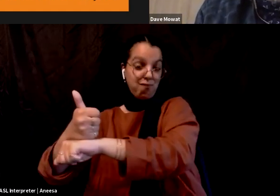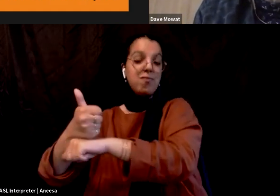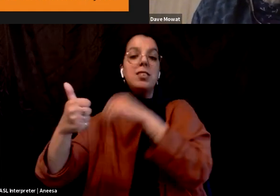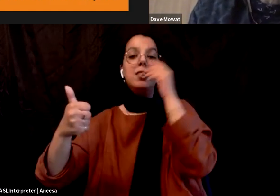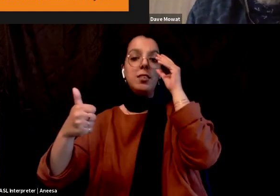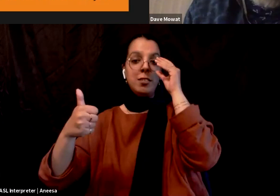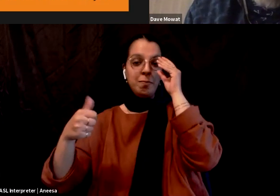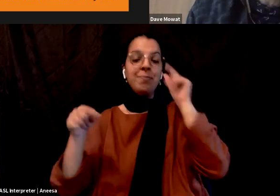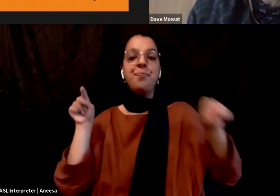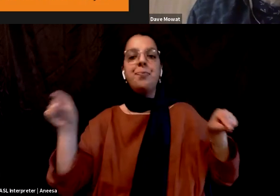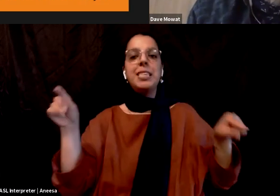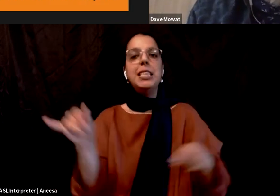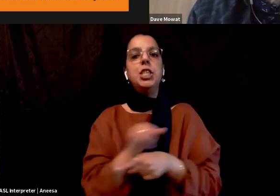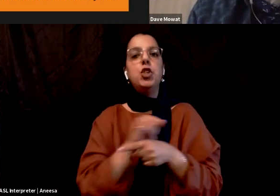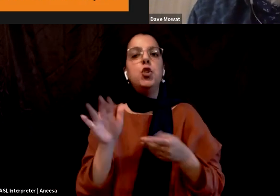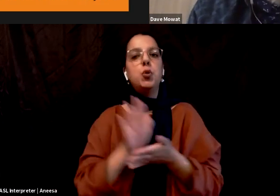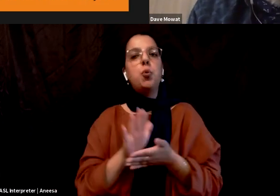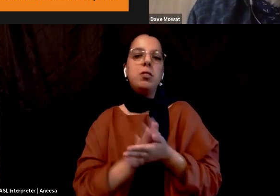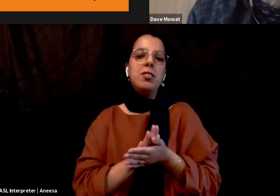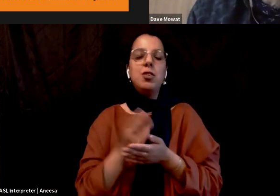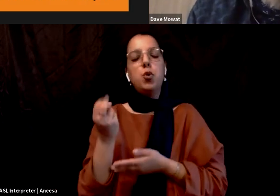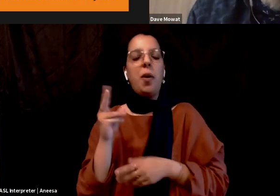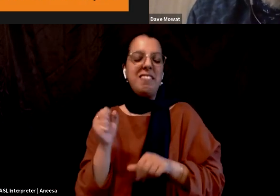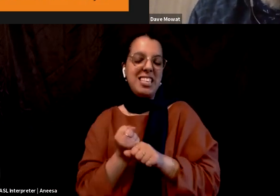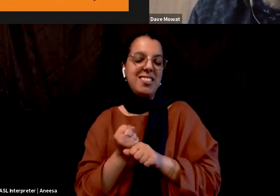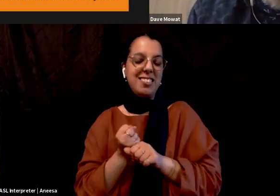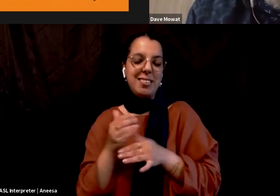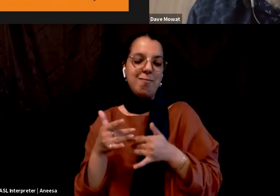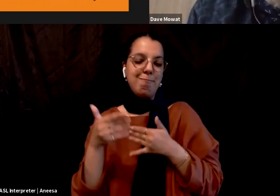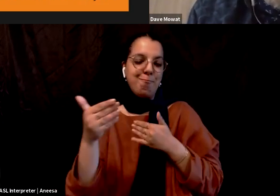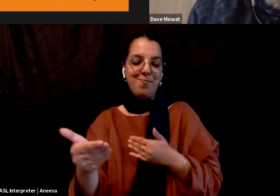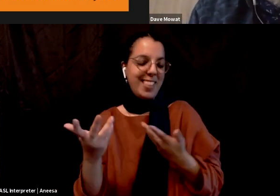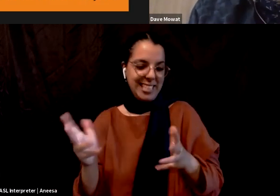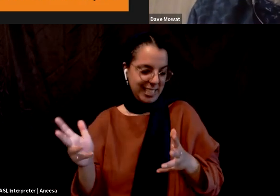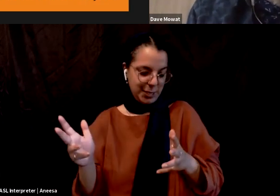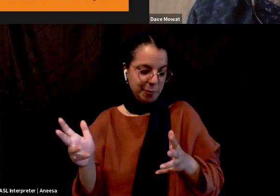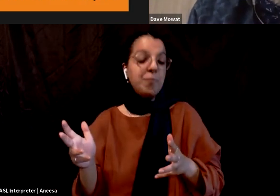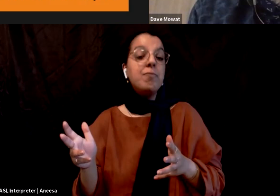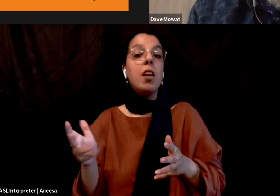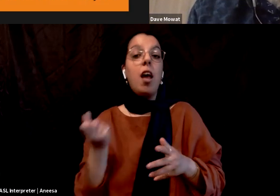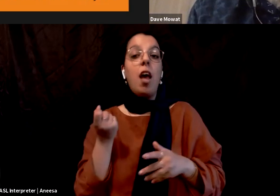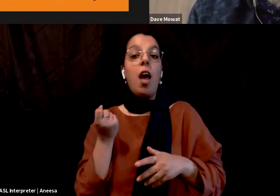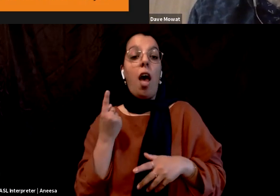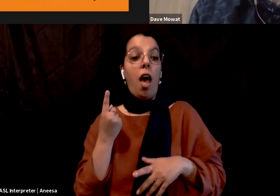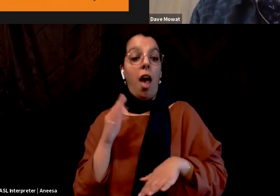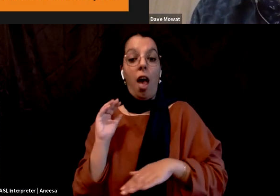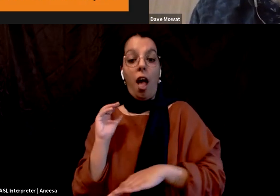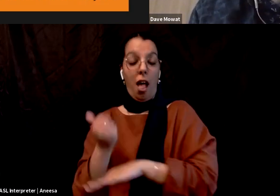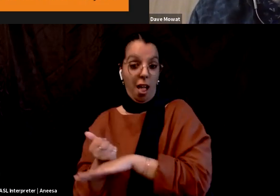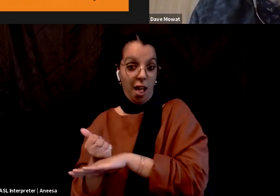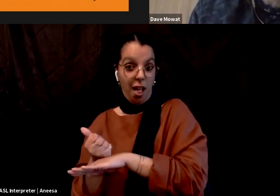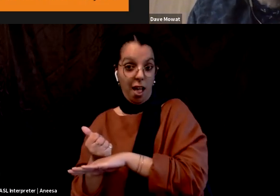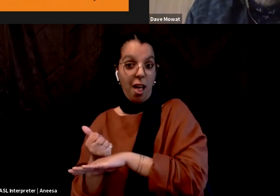survived, the industrial school plan only survived for 12 years here. And the plan was that other First Nations as well,